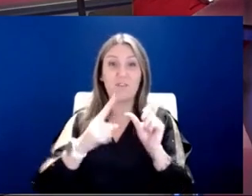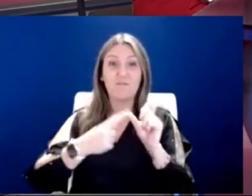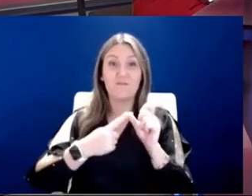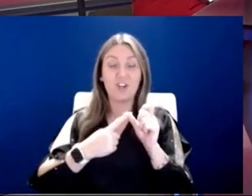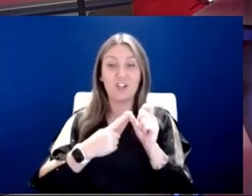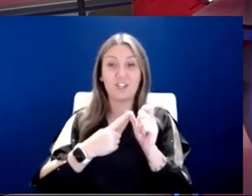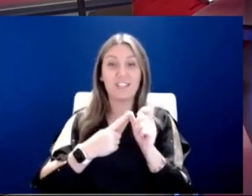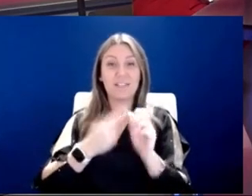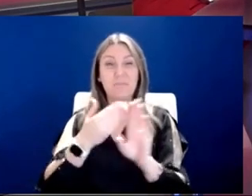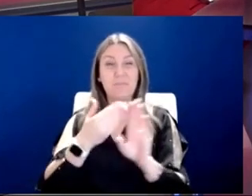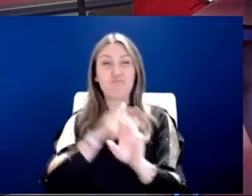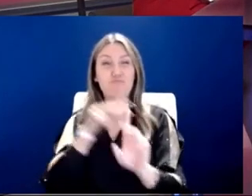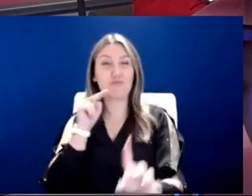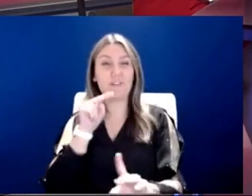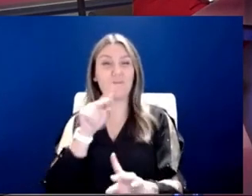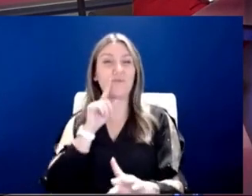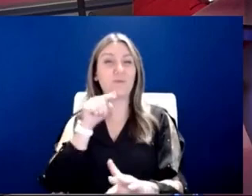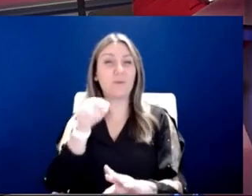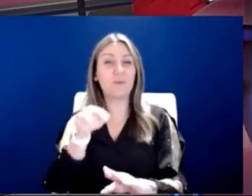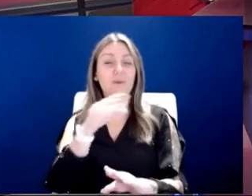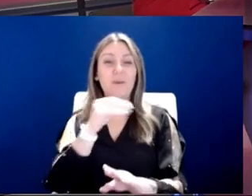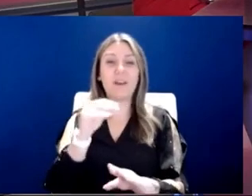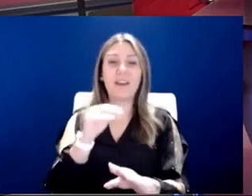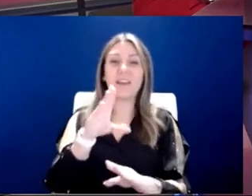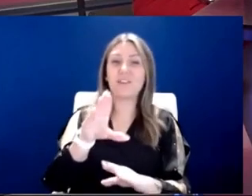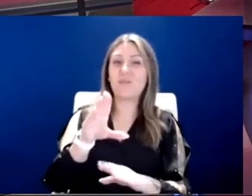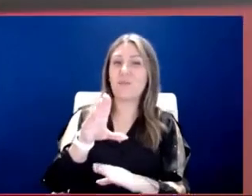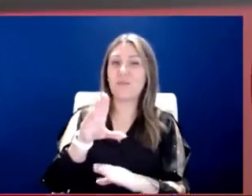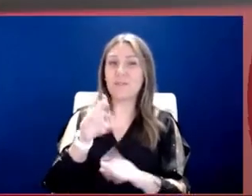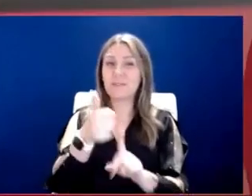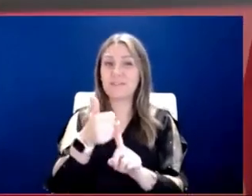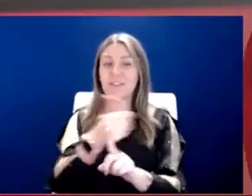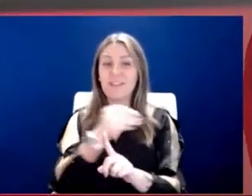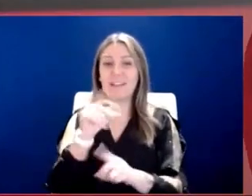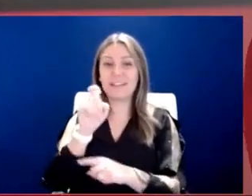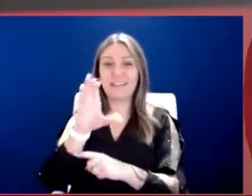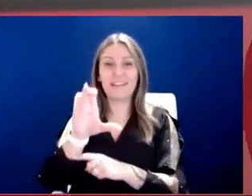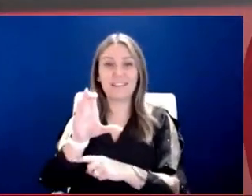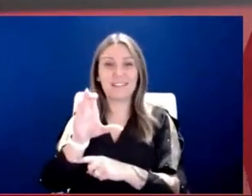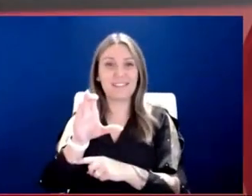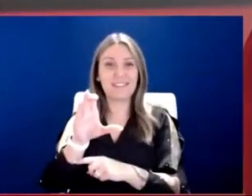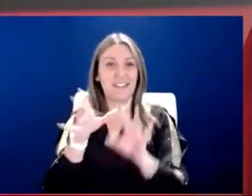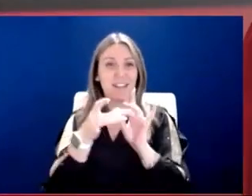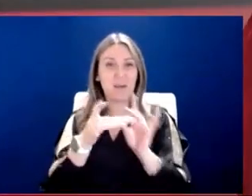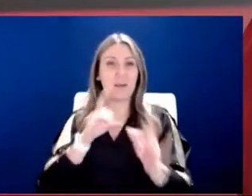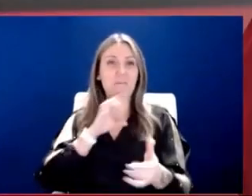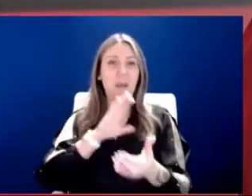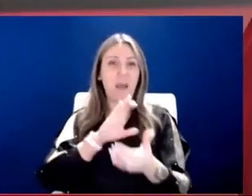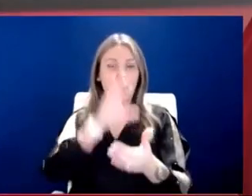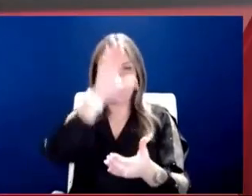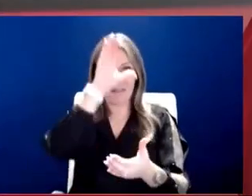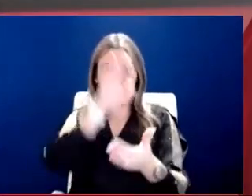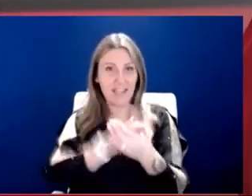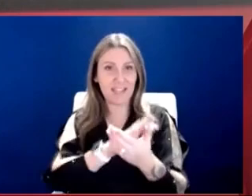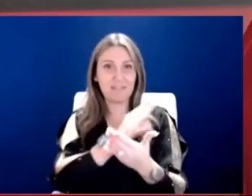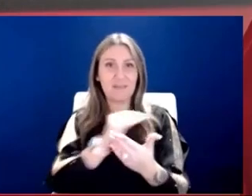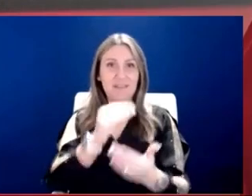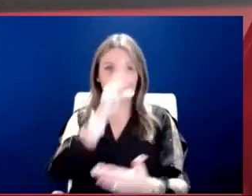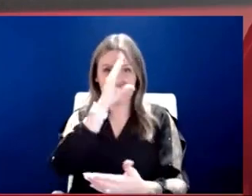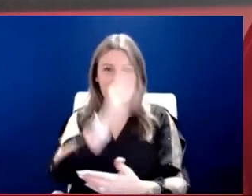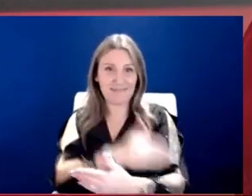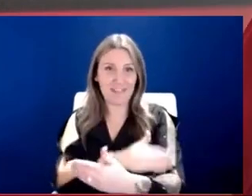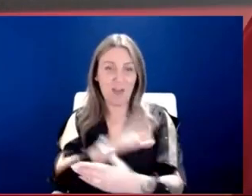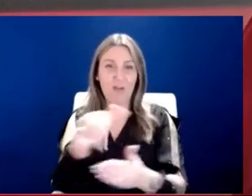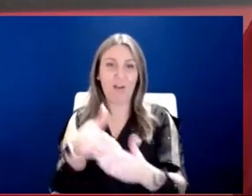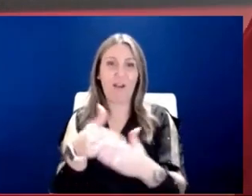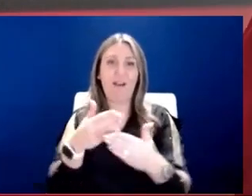about yourself and your Kansas City connection. So my husband and I and my son were so happy to be back. We fell in